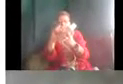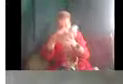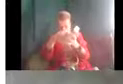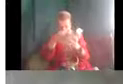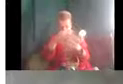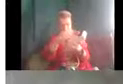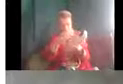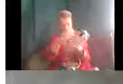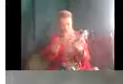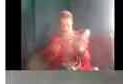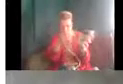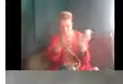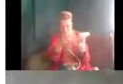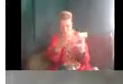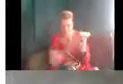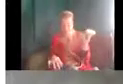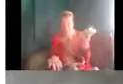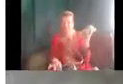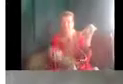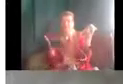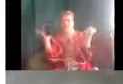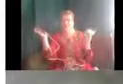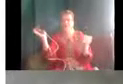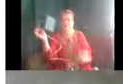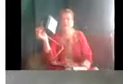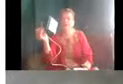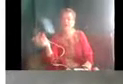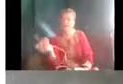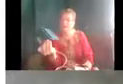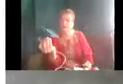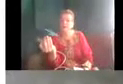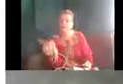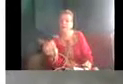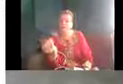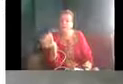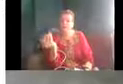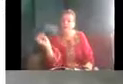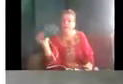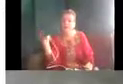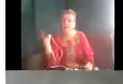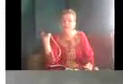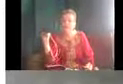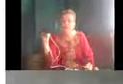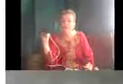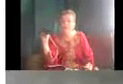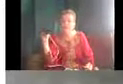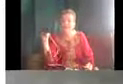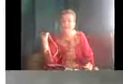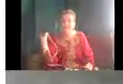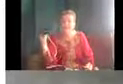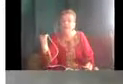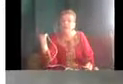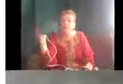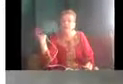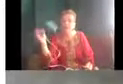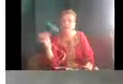unit in here I'm not going to plug it in right away but I'm going to show you that this bell can be placed